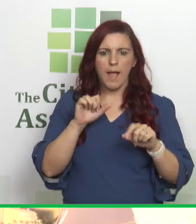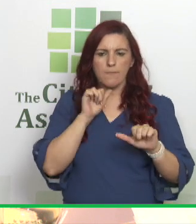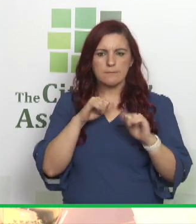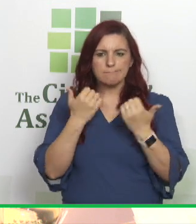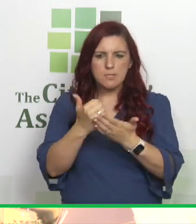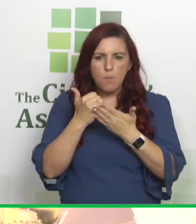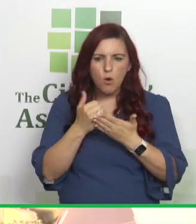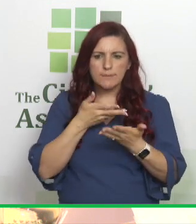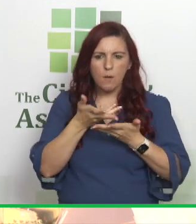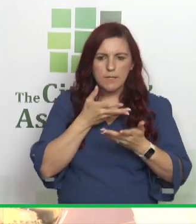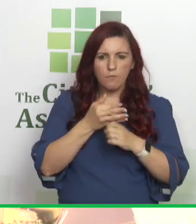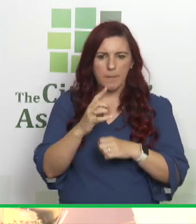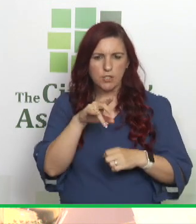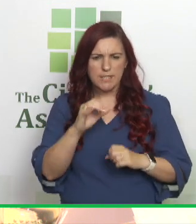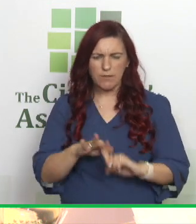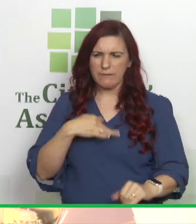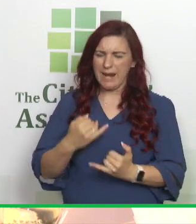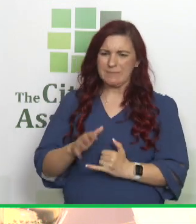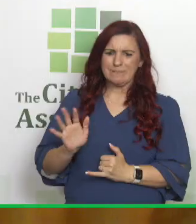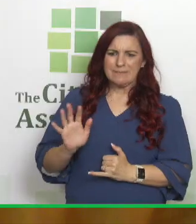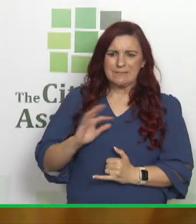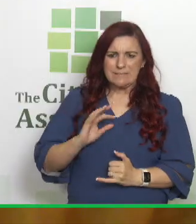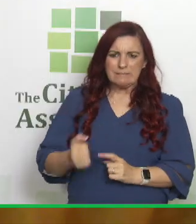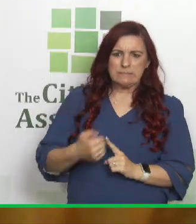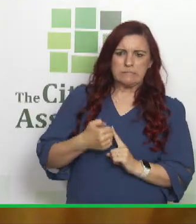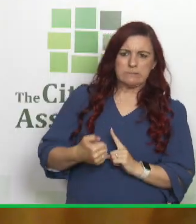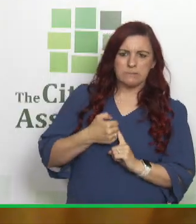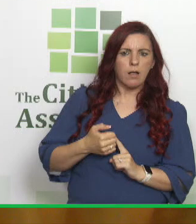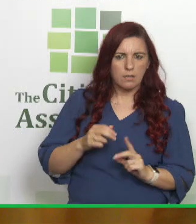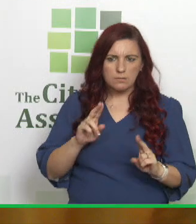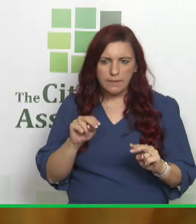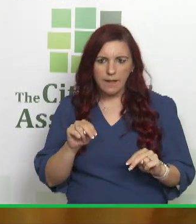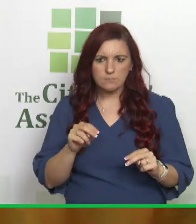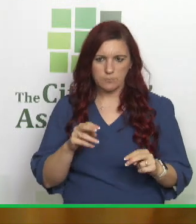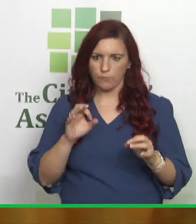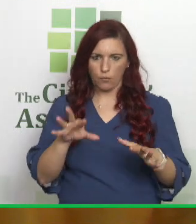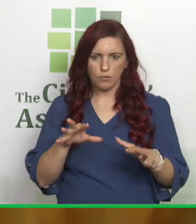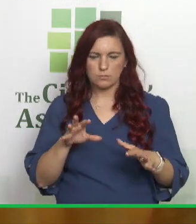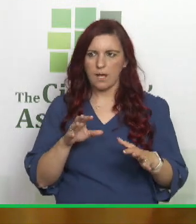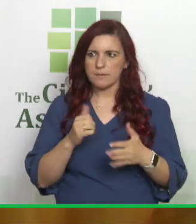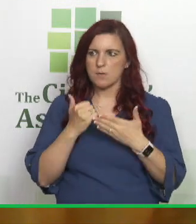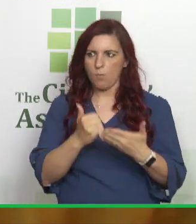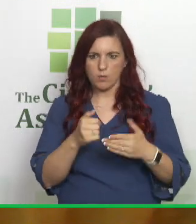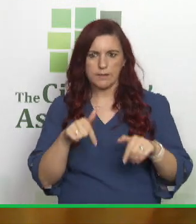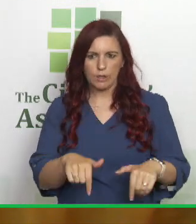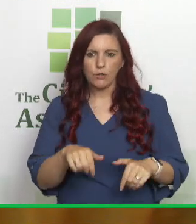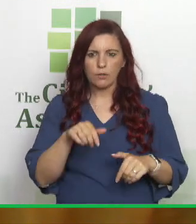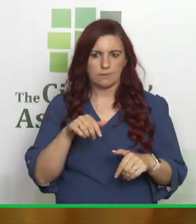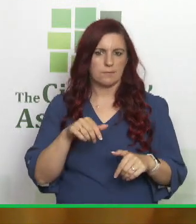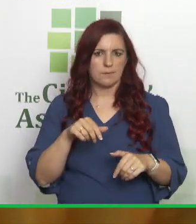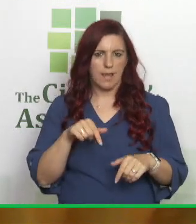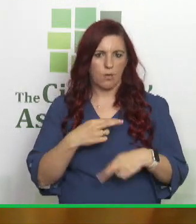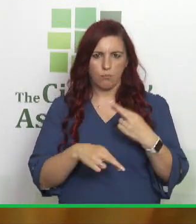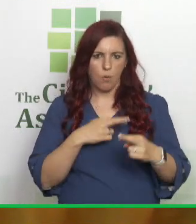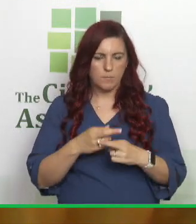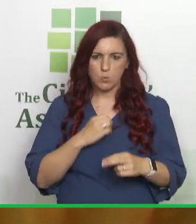anybody is finding any element of it during a session, after a session, at a break, Anthony and his colleagues are there available throughout the whole